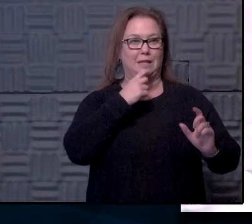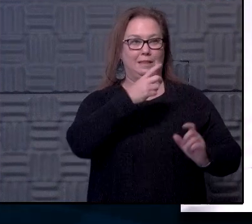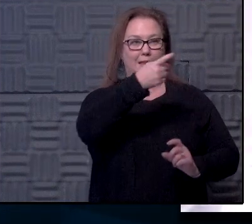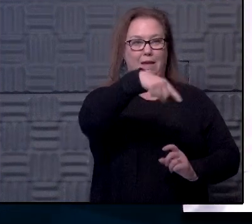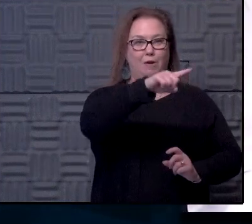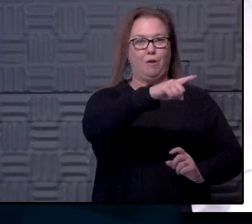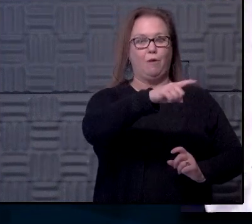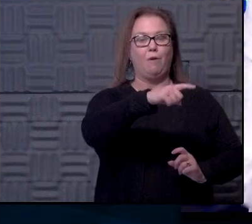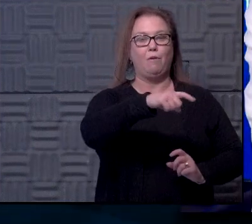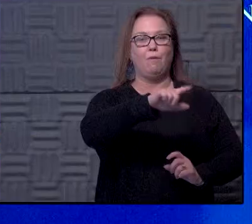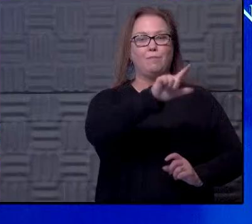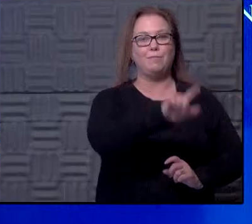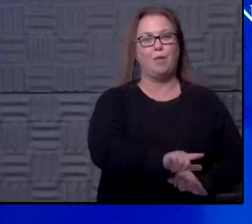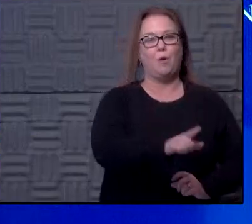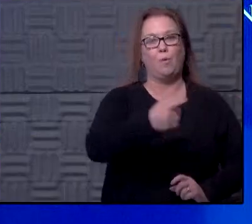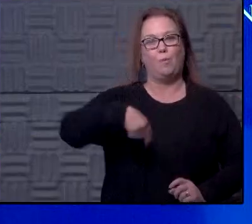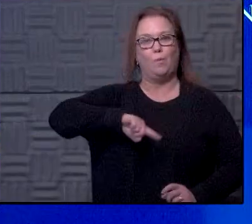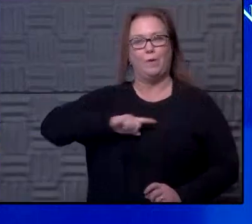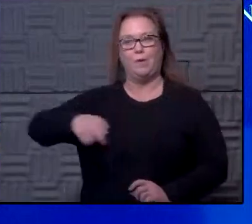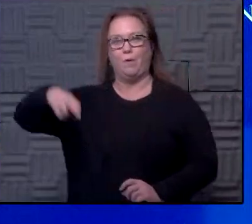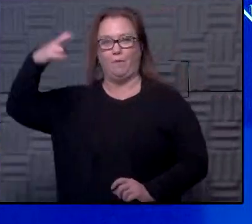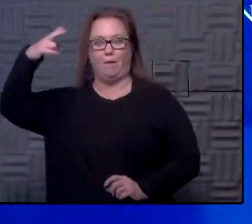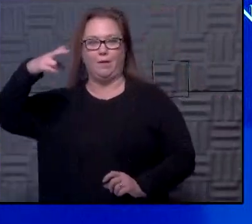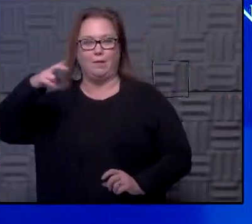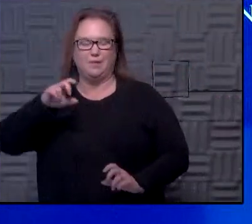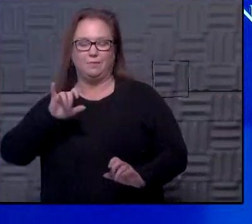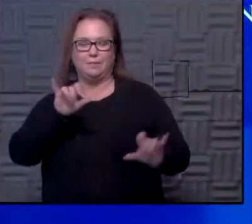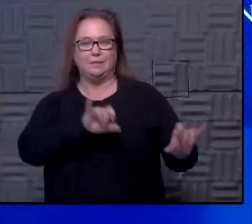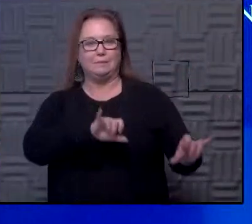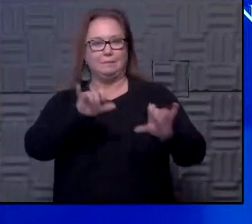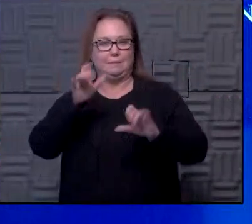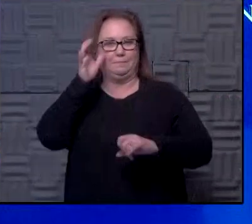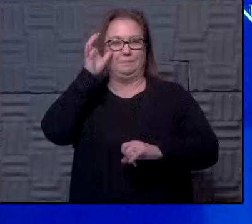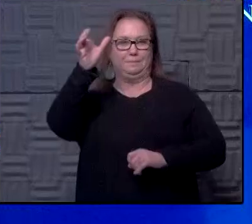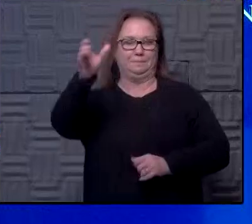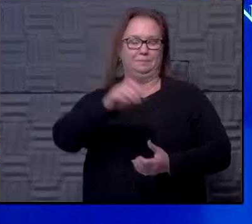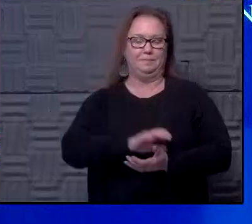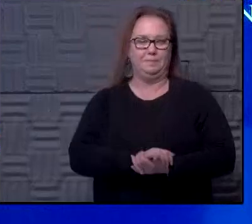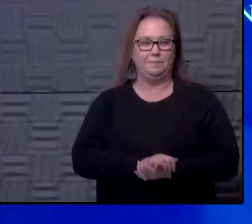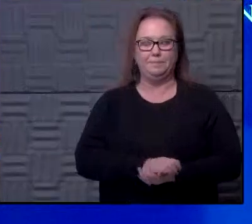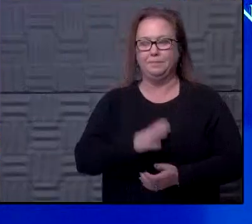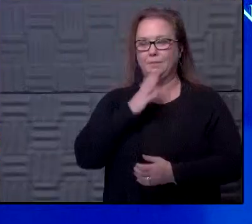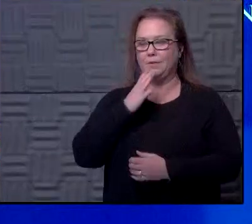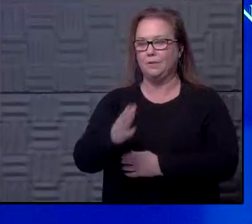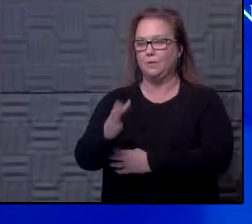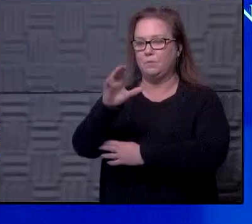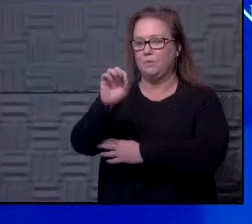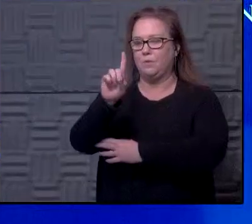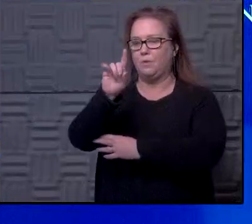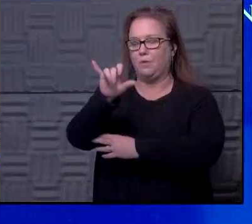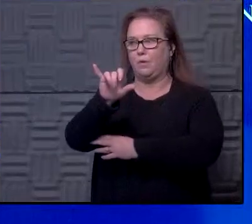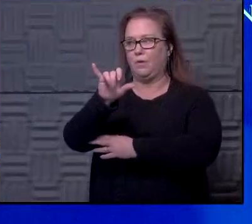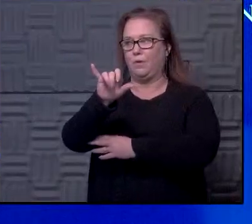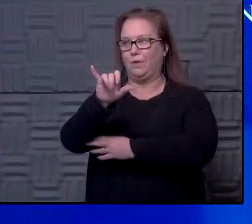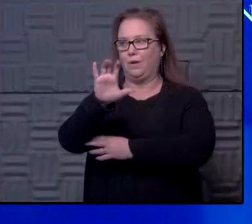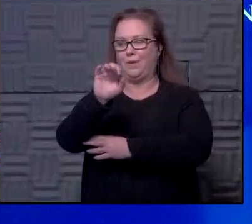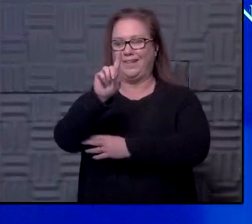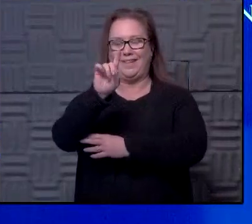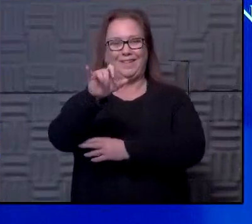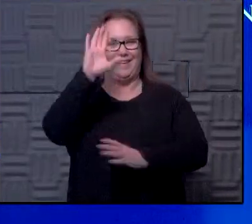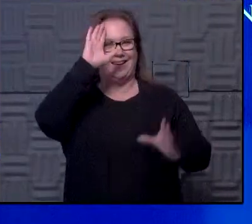rules of infection control. Let's see what questions we have from reporters out there. Hi, good morning. Cody Holyoke, KMBC 9 News.